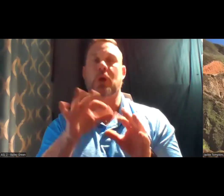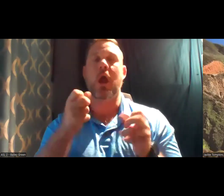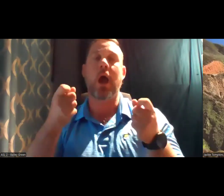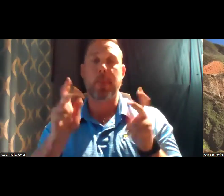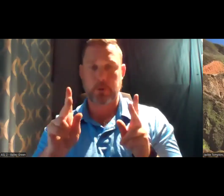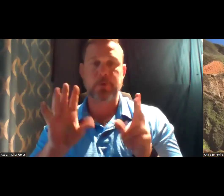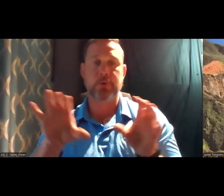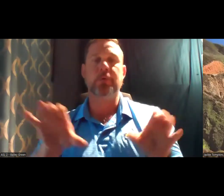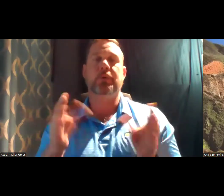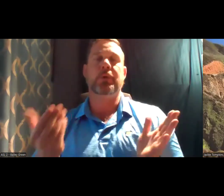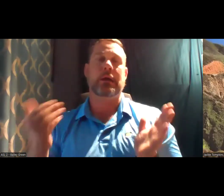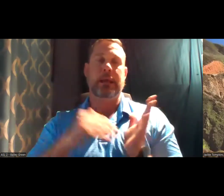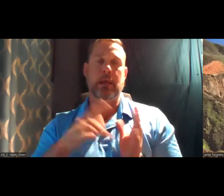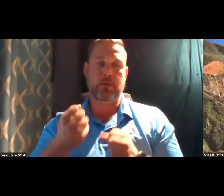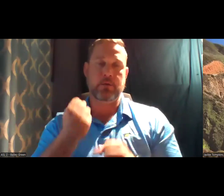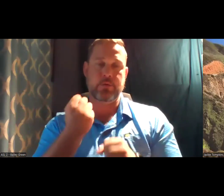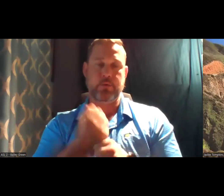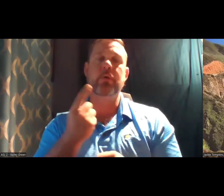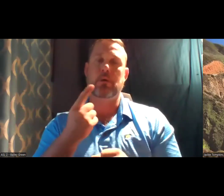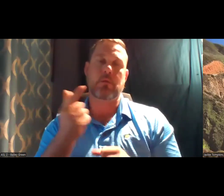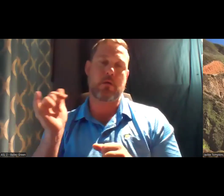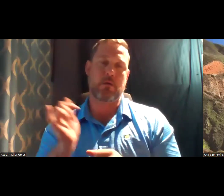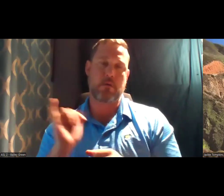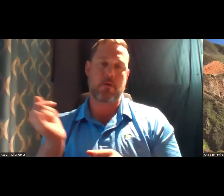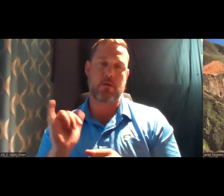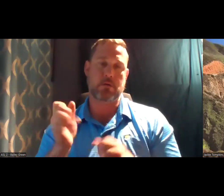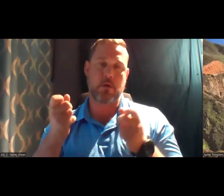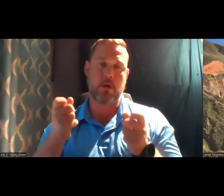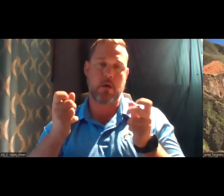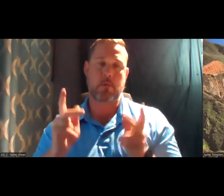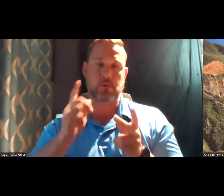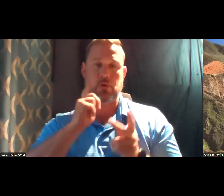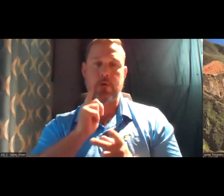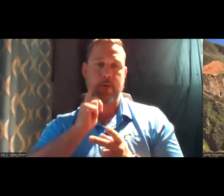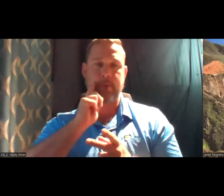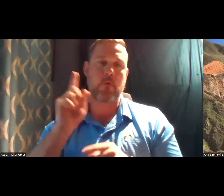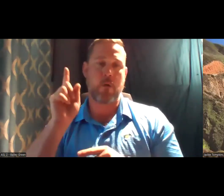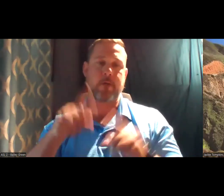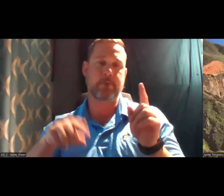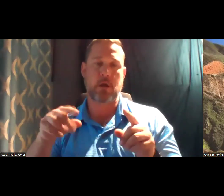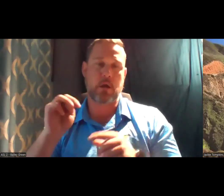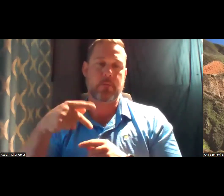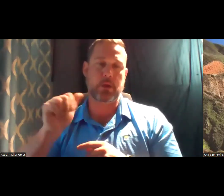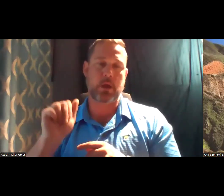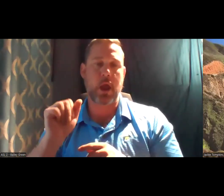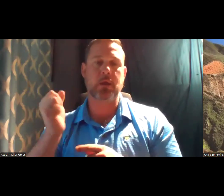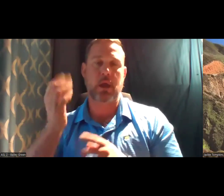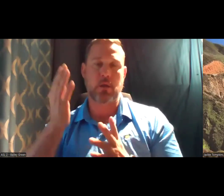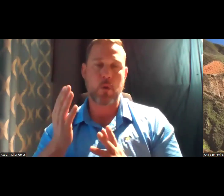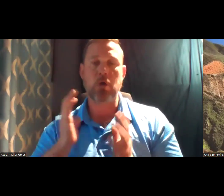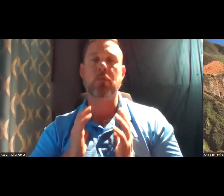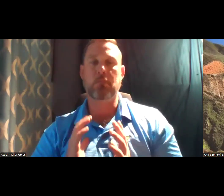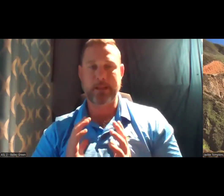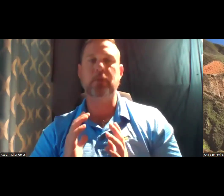do that again this year. But again, also an opportunity for the various MPA stakeholder committees to